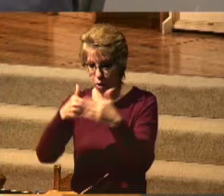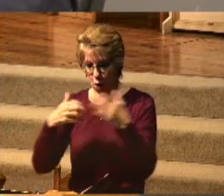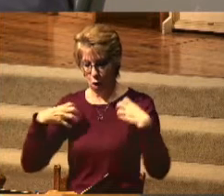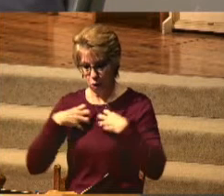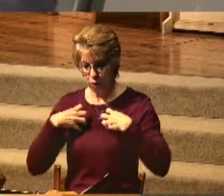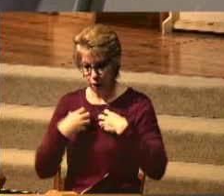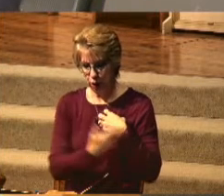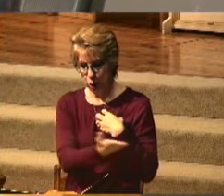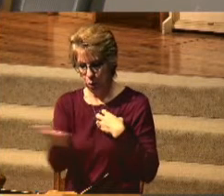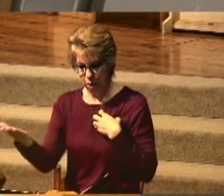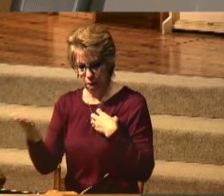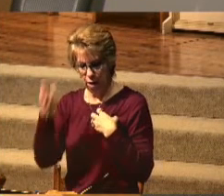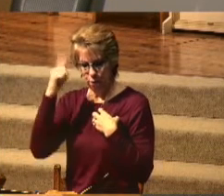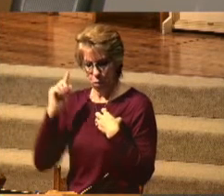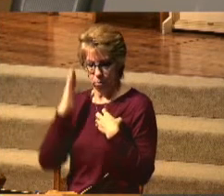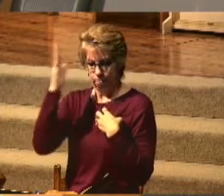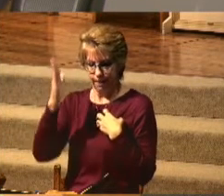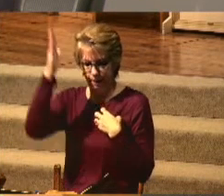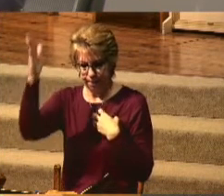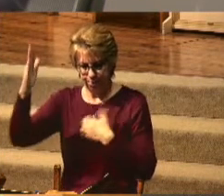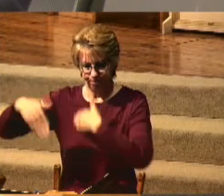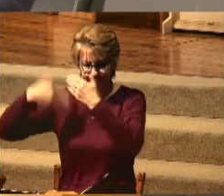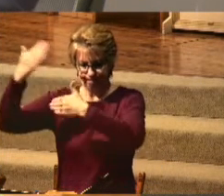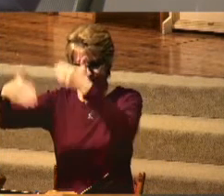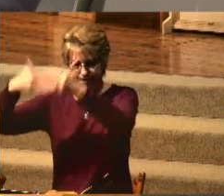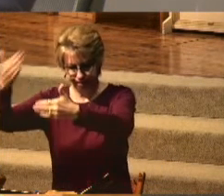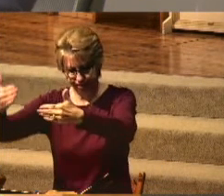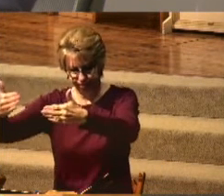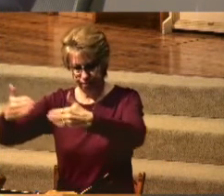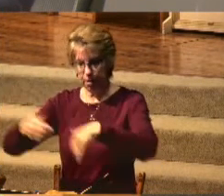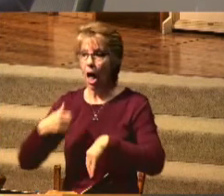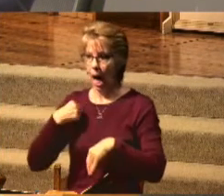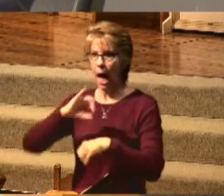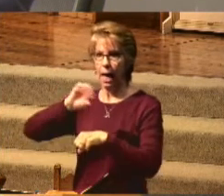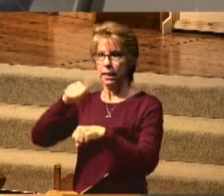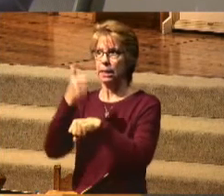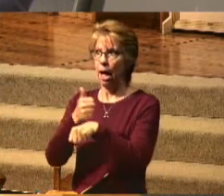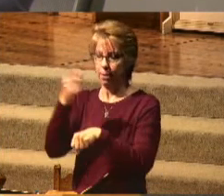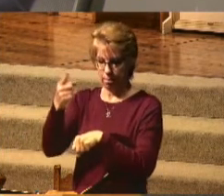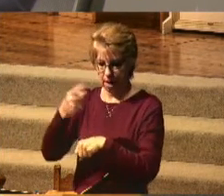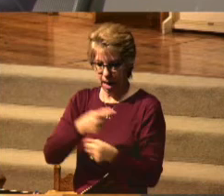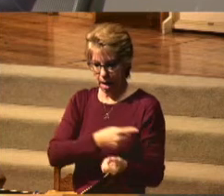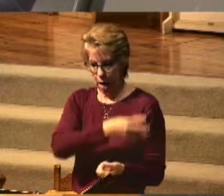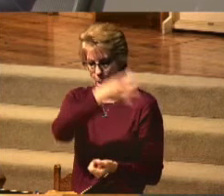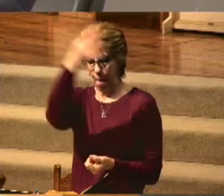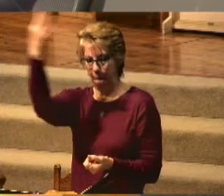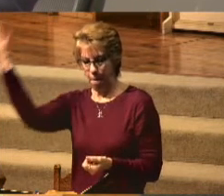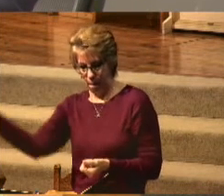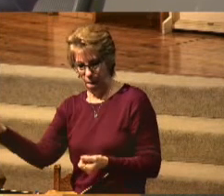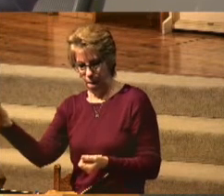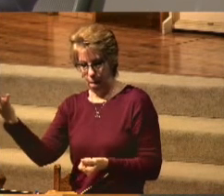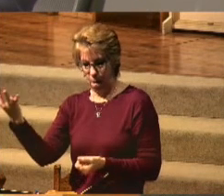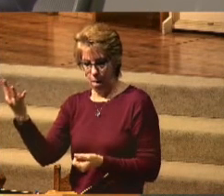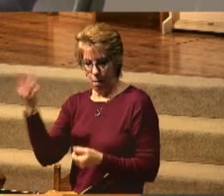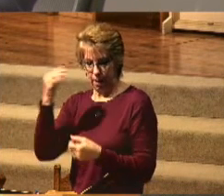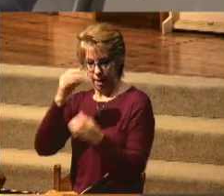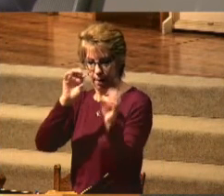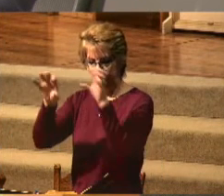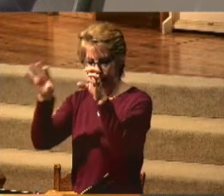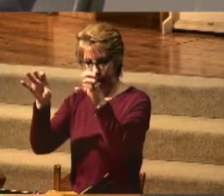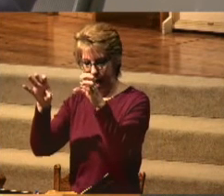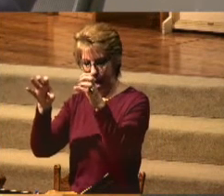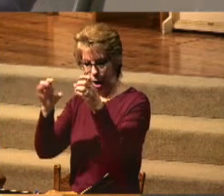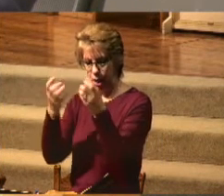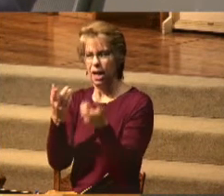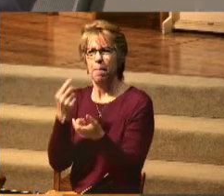perpetual generations. I do set my bow in the cloud, and it shall be for a token of a